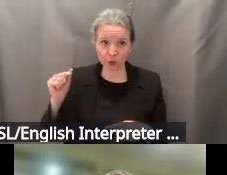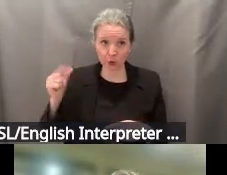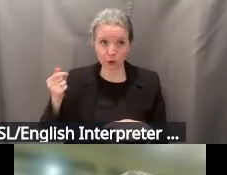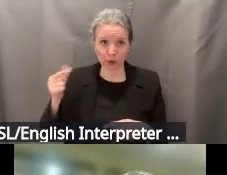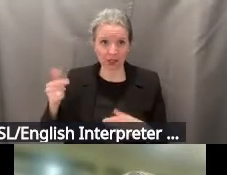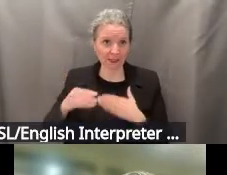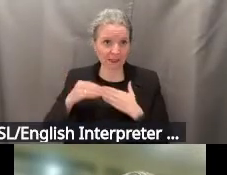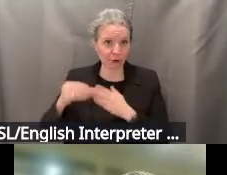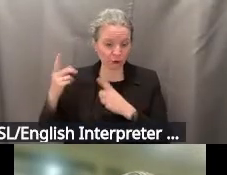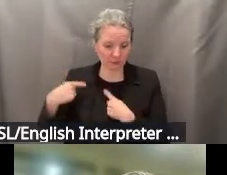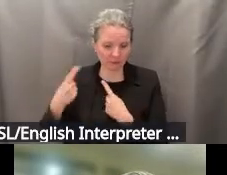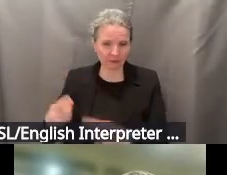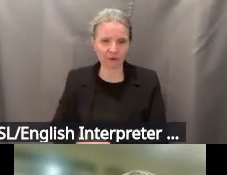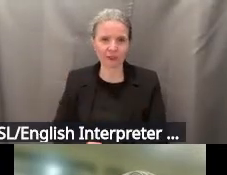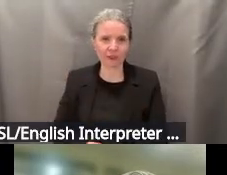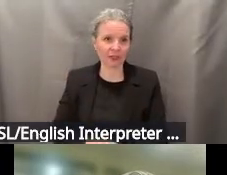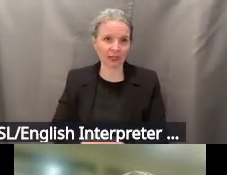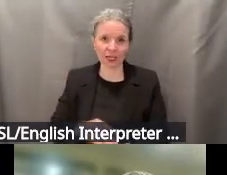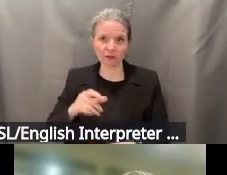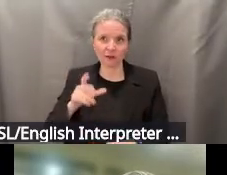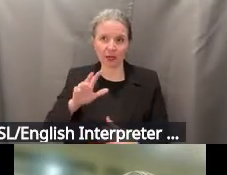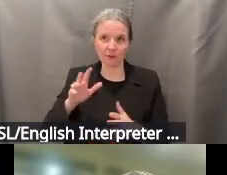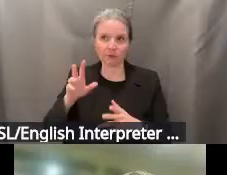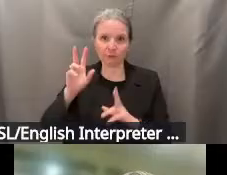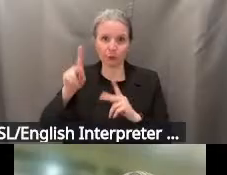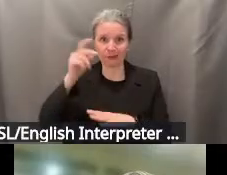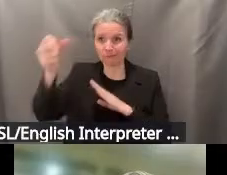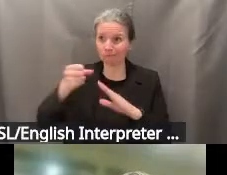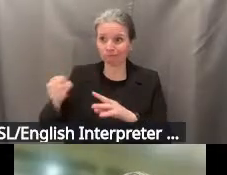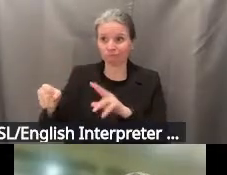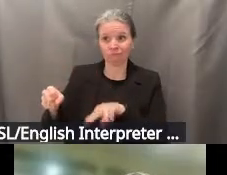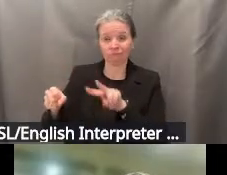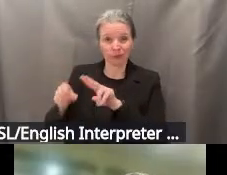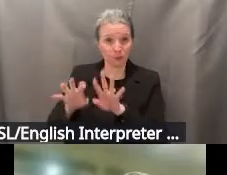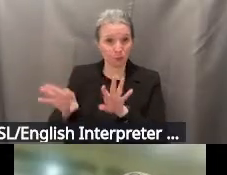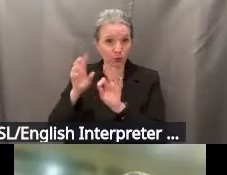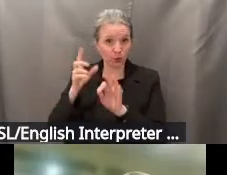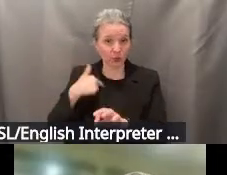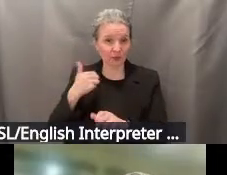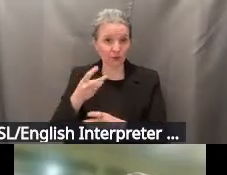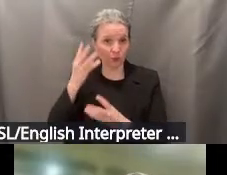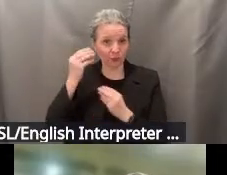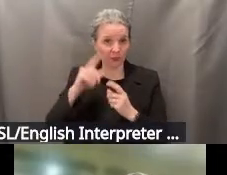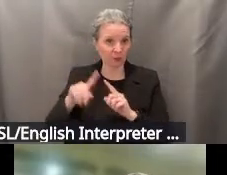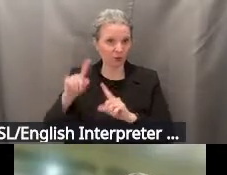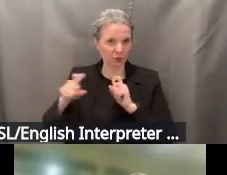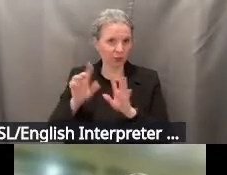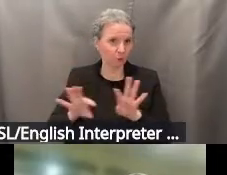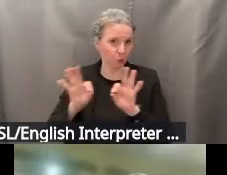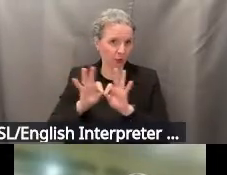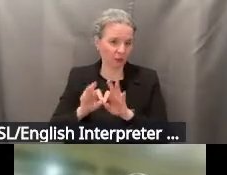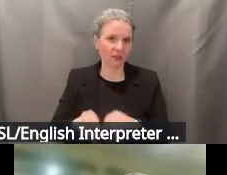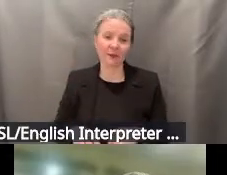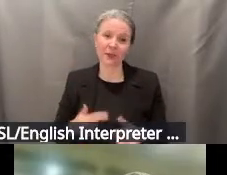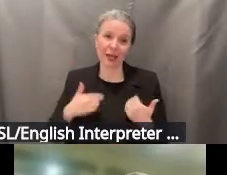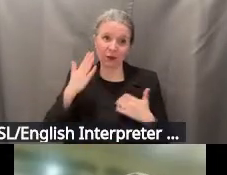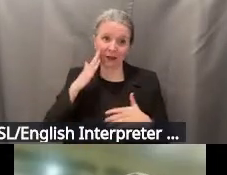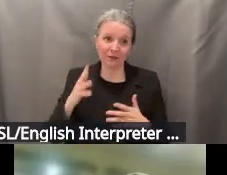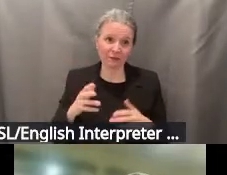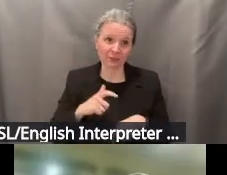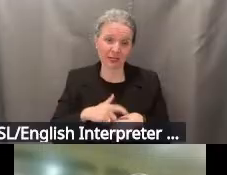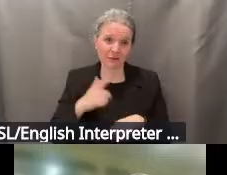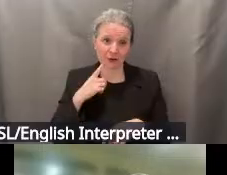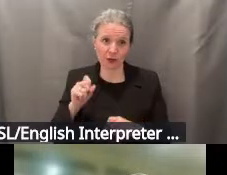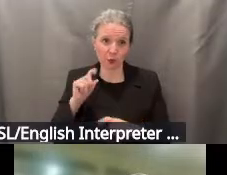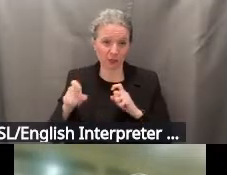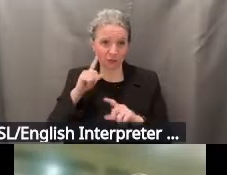leadership, and then who that person in matters to us. So that was a couple thoughts around questions that are important. And then I don't know if we have a space for some other just